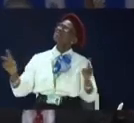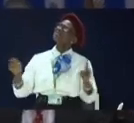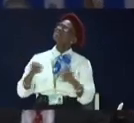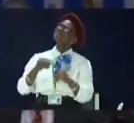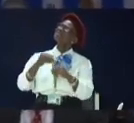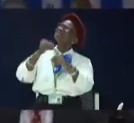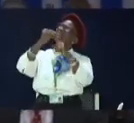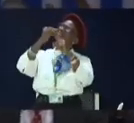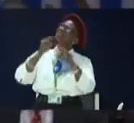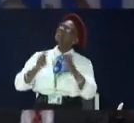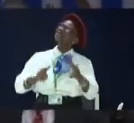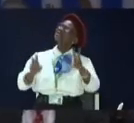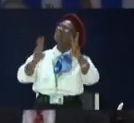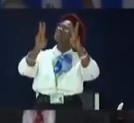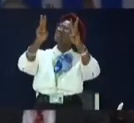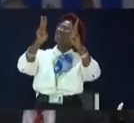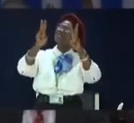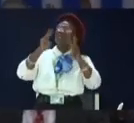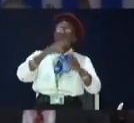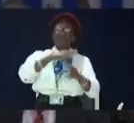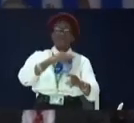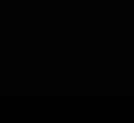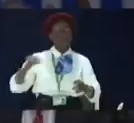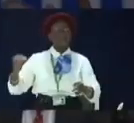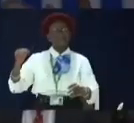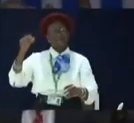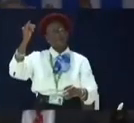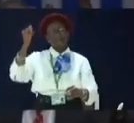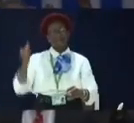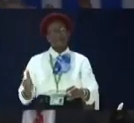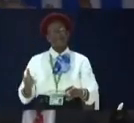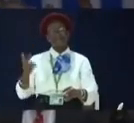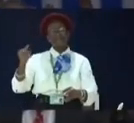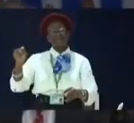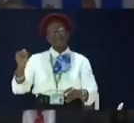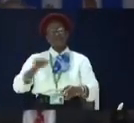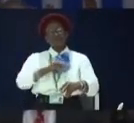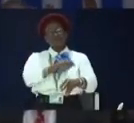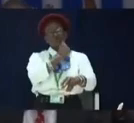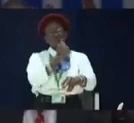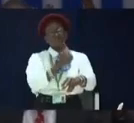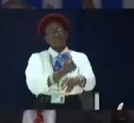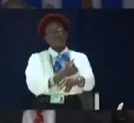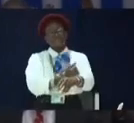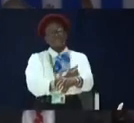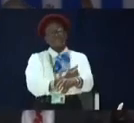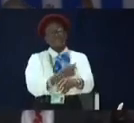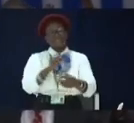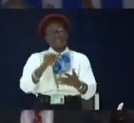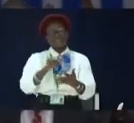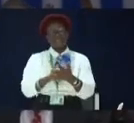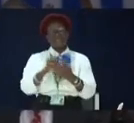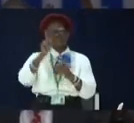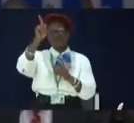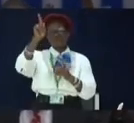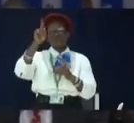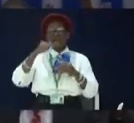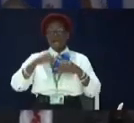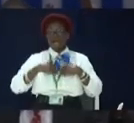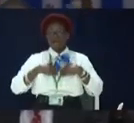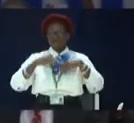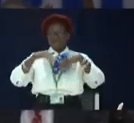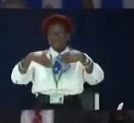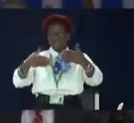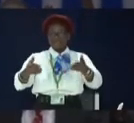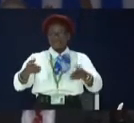the authority that you have vested in me. Gẹ́gẹ́ bí àṣẹ tí ẹ ti fún mi. Concerning